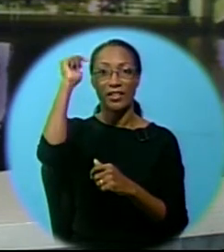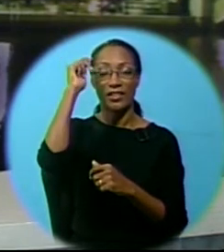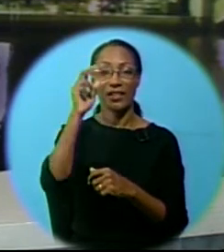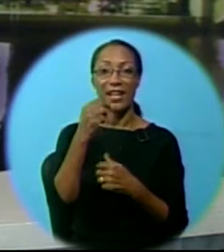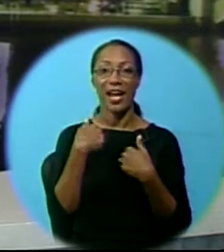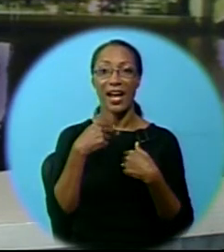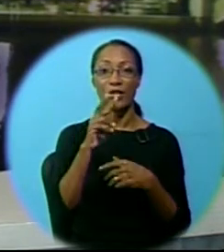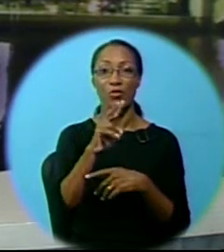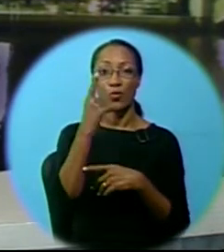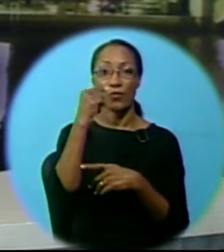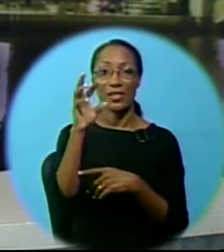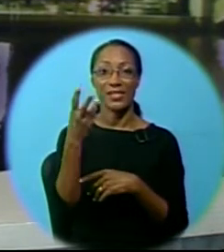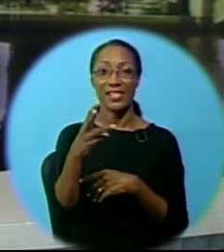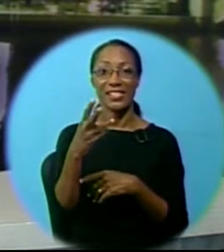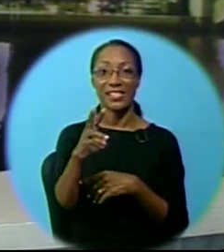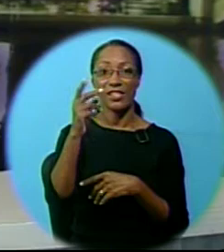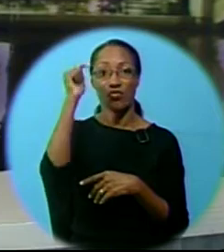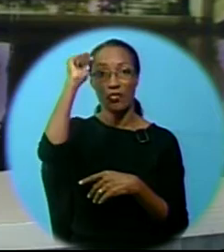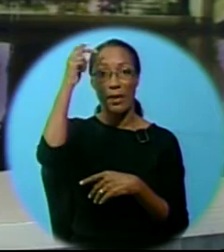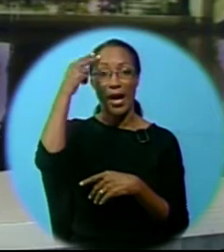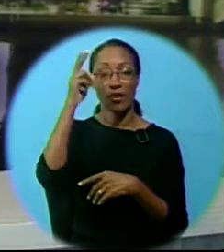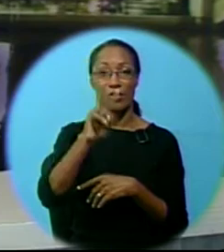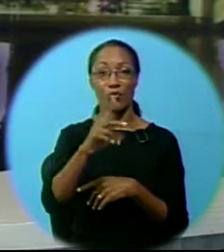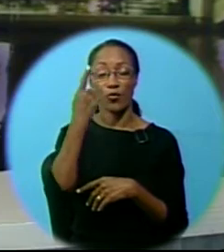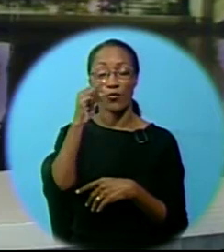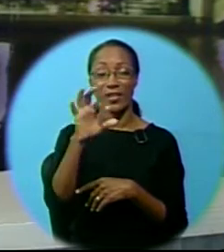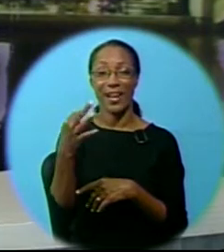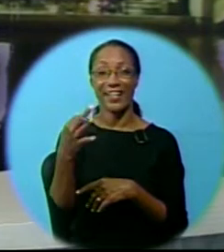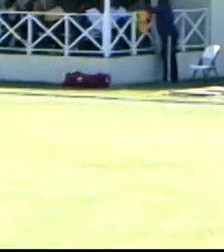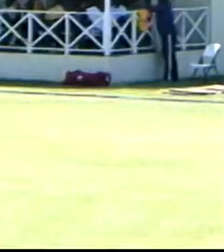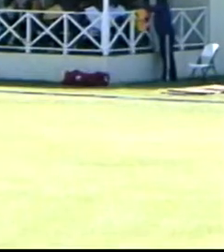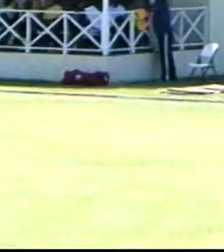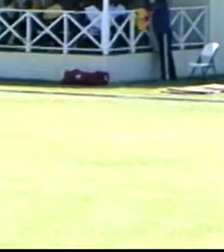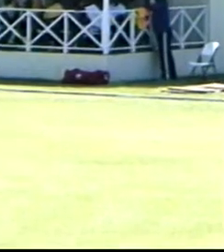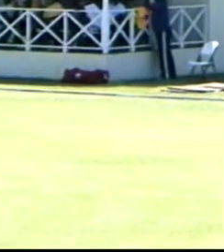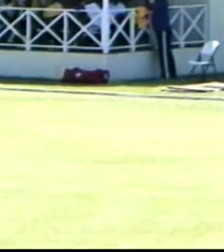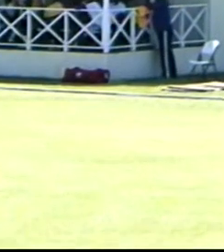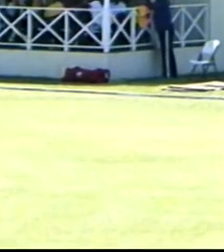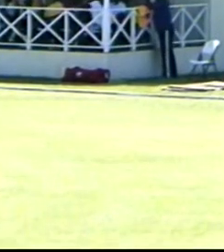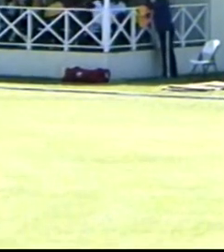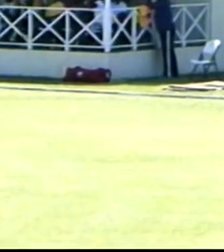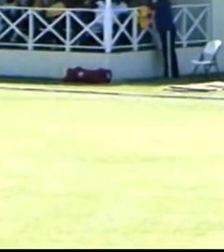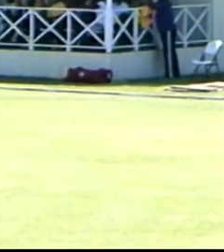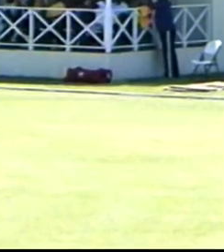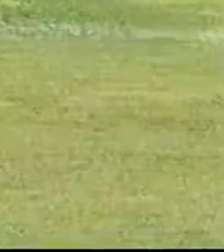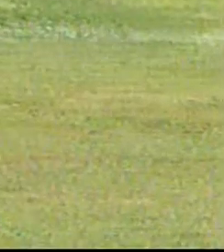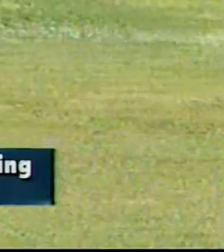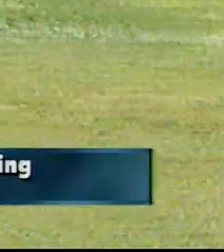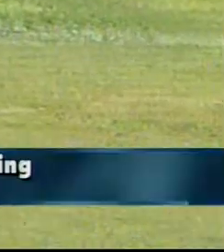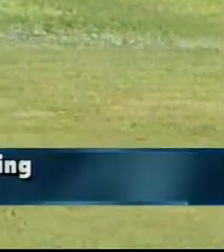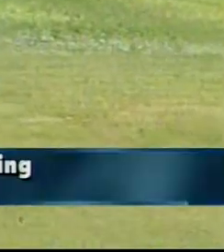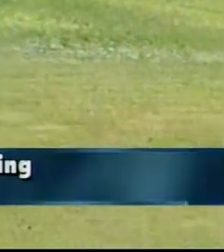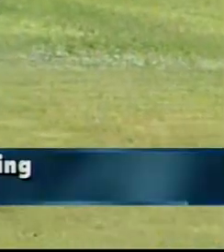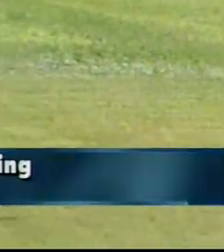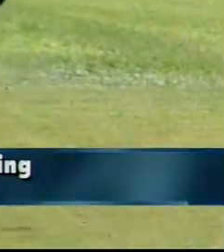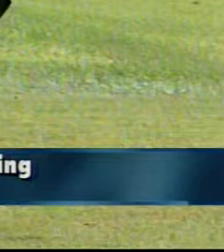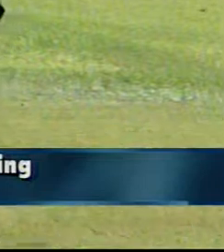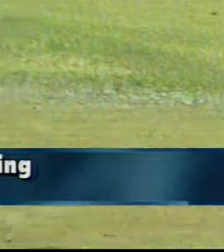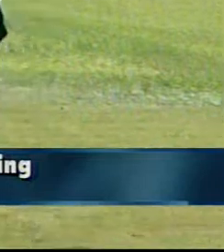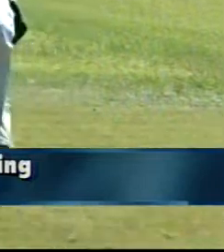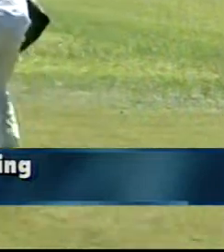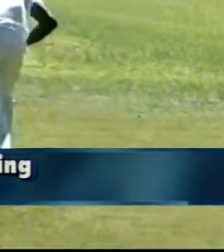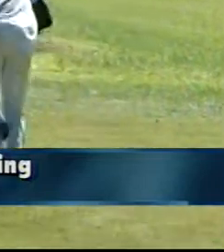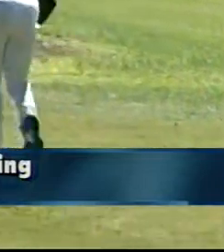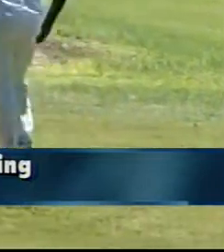16 and Tremaine Harris 2 for 19. Here's Damien Best. St. Leonard's winning the toss and sending Combermere into